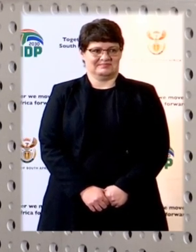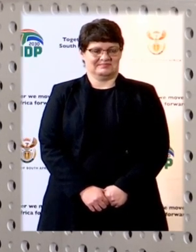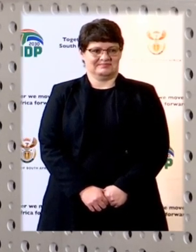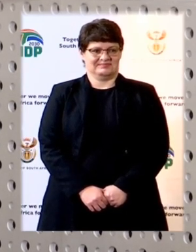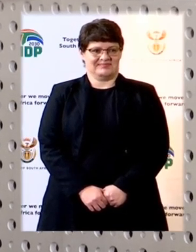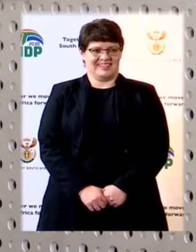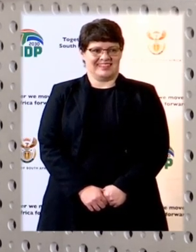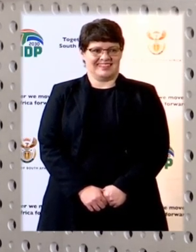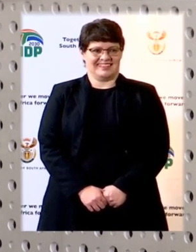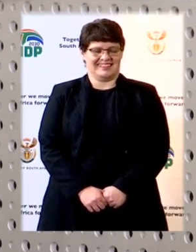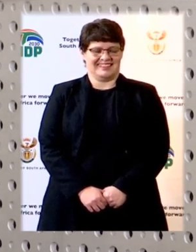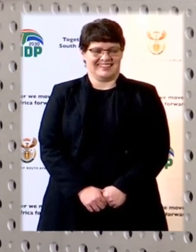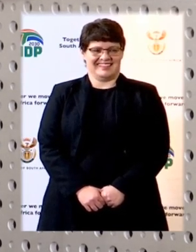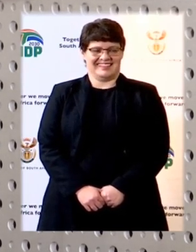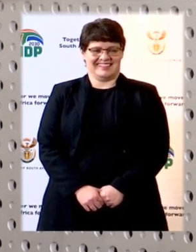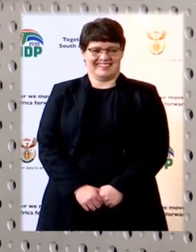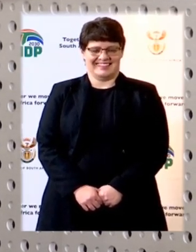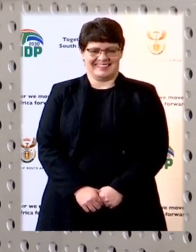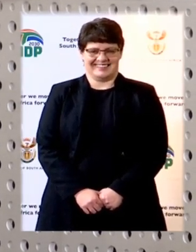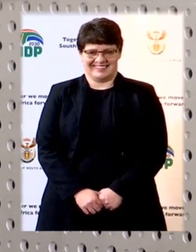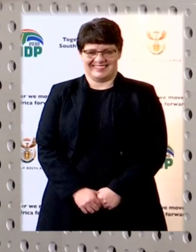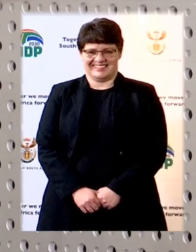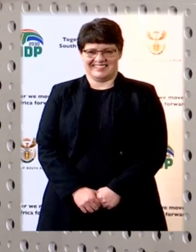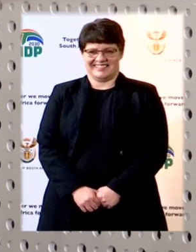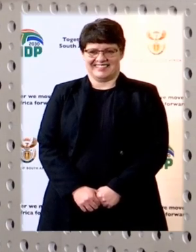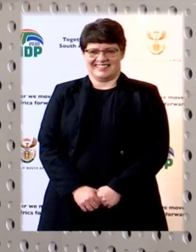Waiting for a signal. Waiting for a signal.